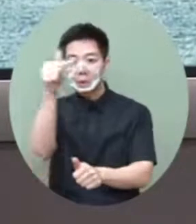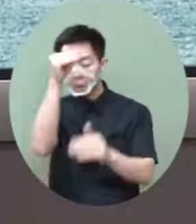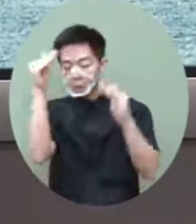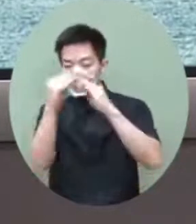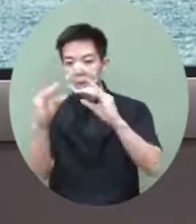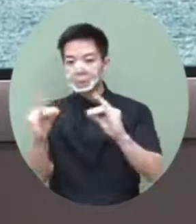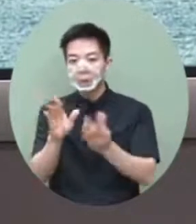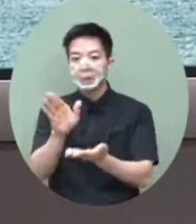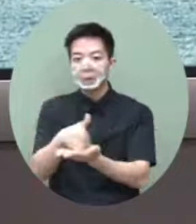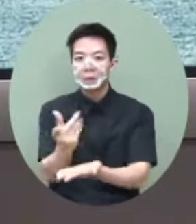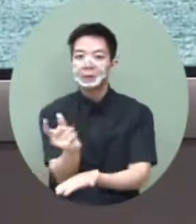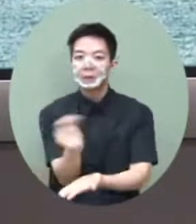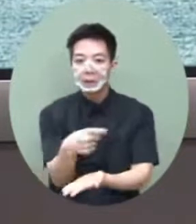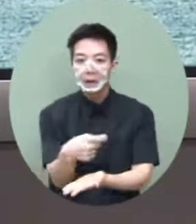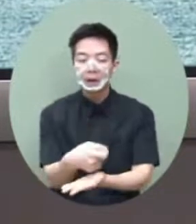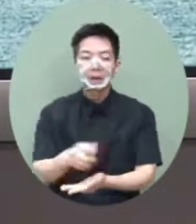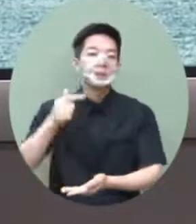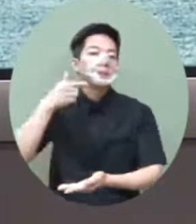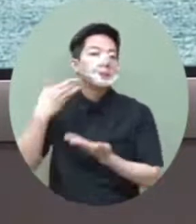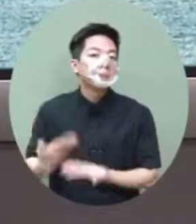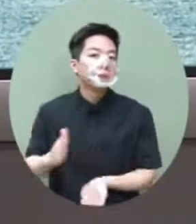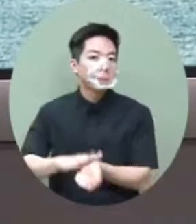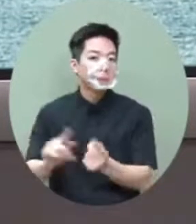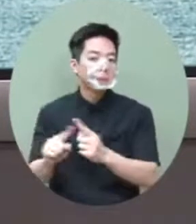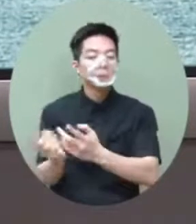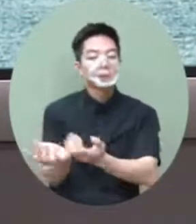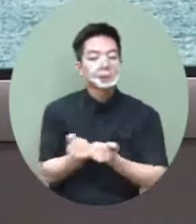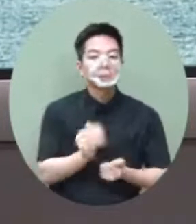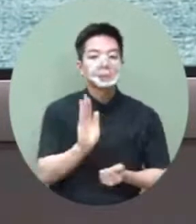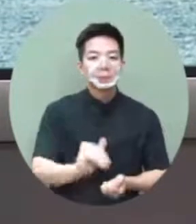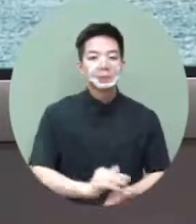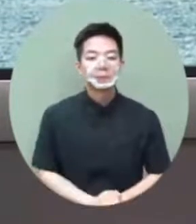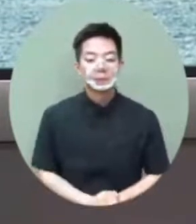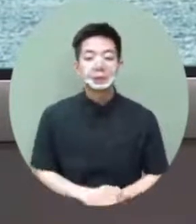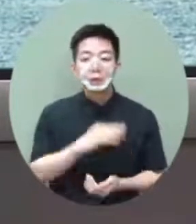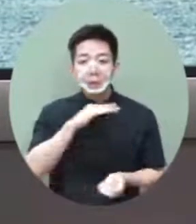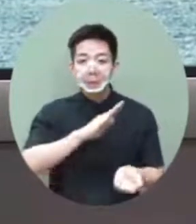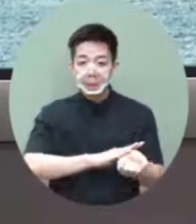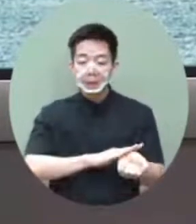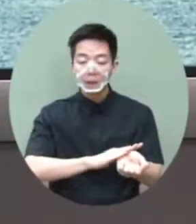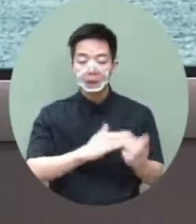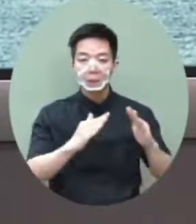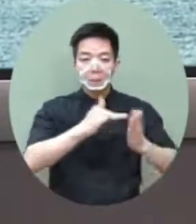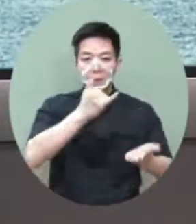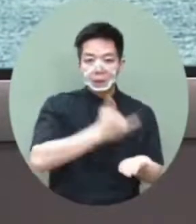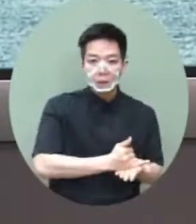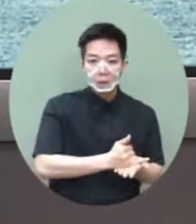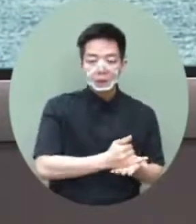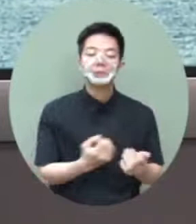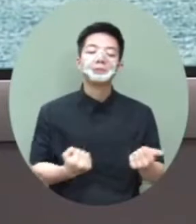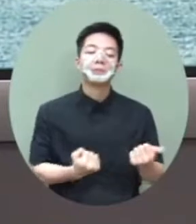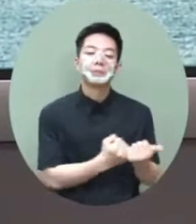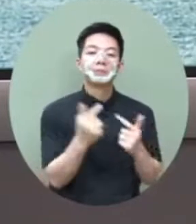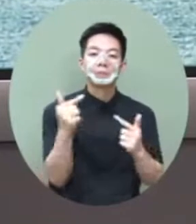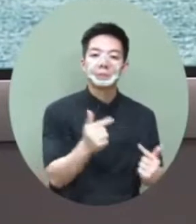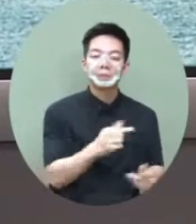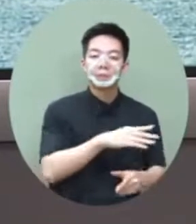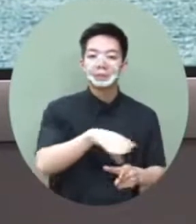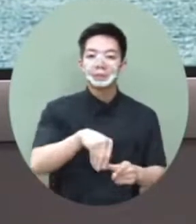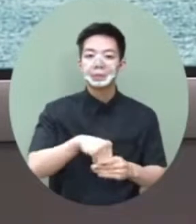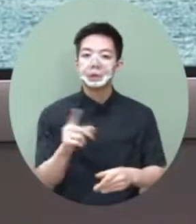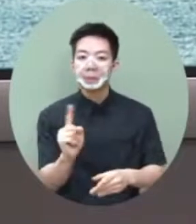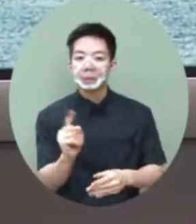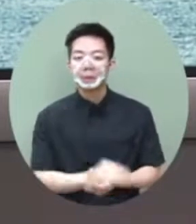frail elderly persons upon the referral of the HA. They are of mild symptoms and are